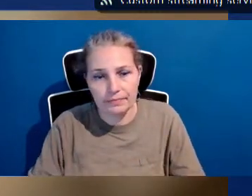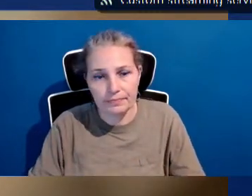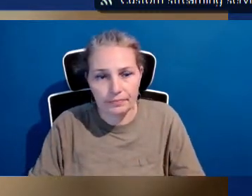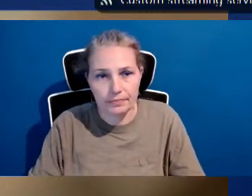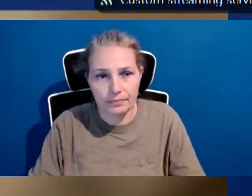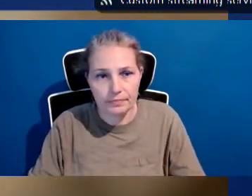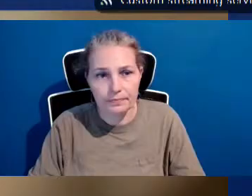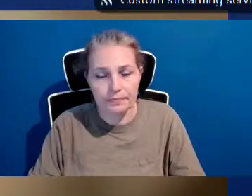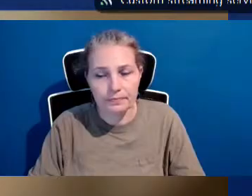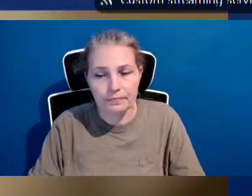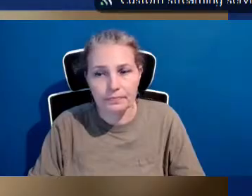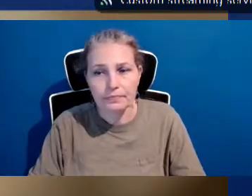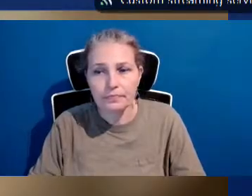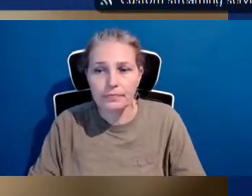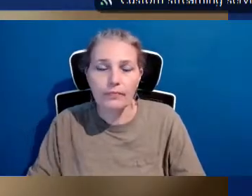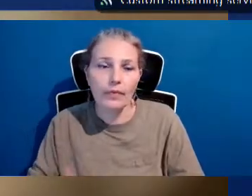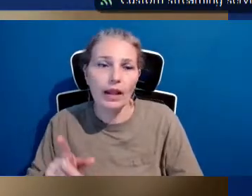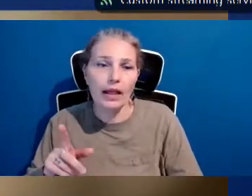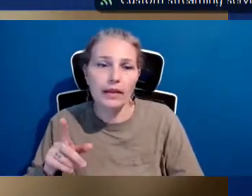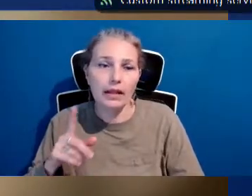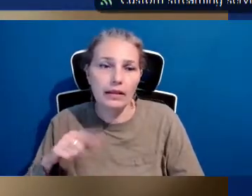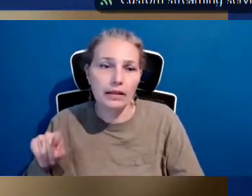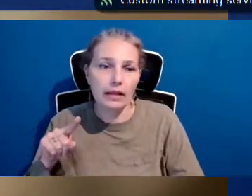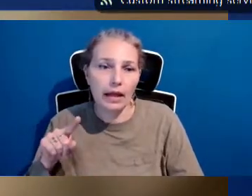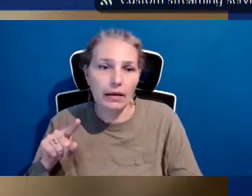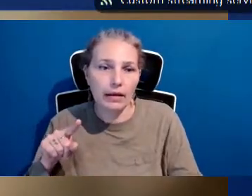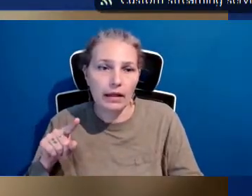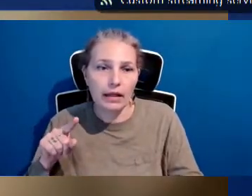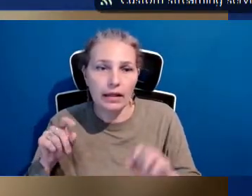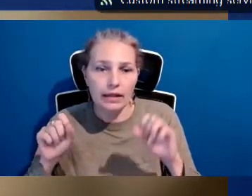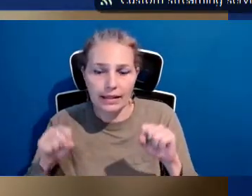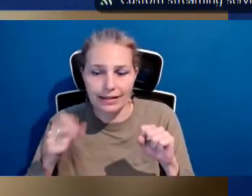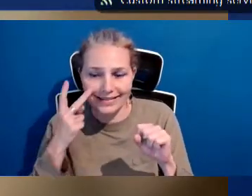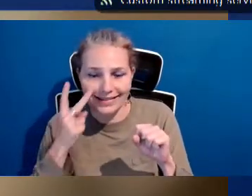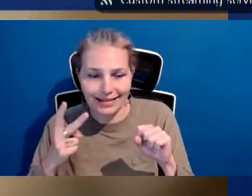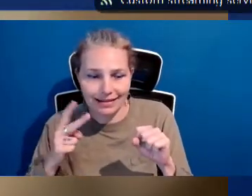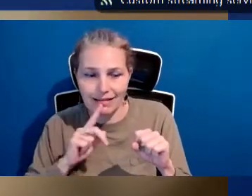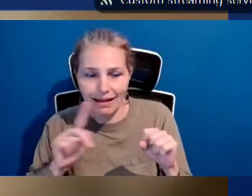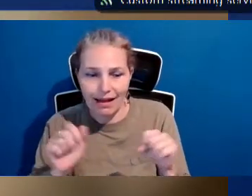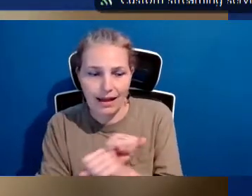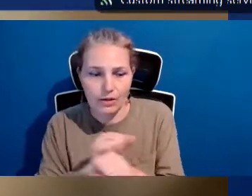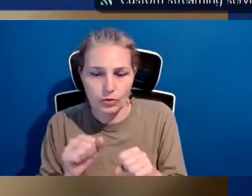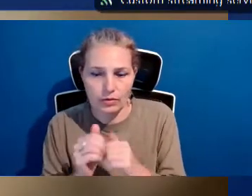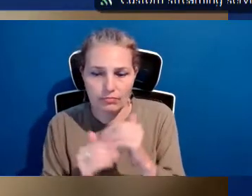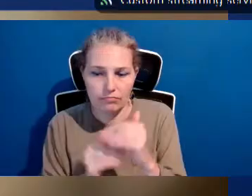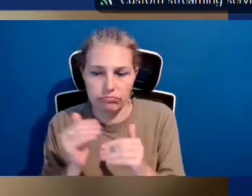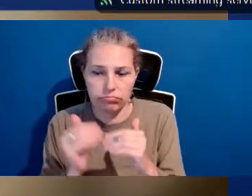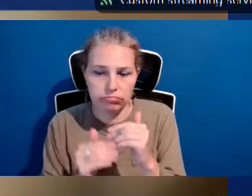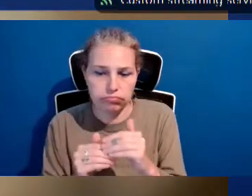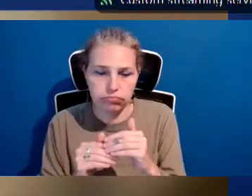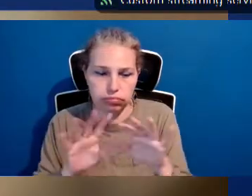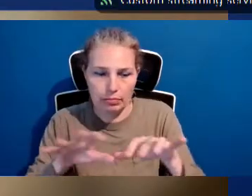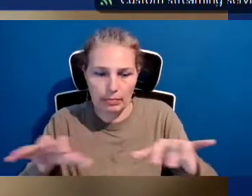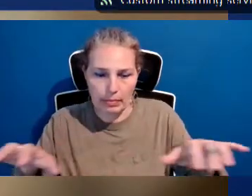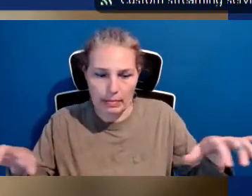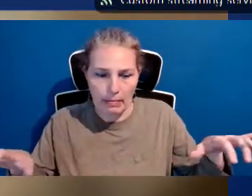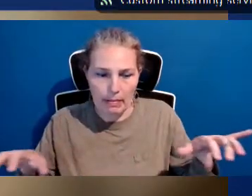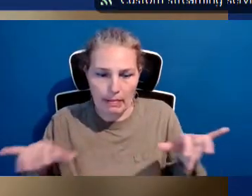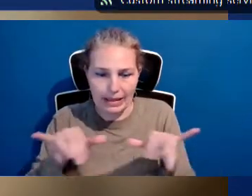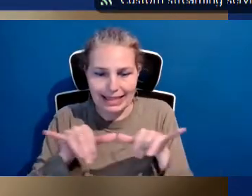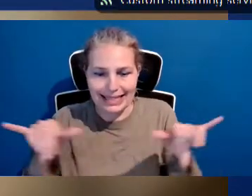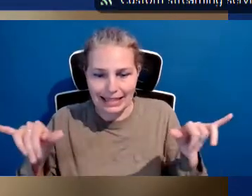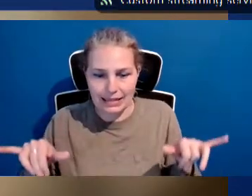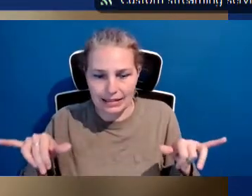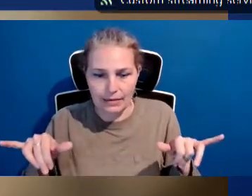that they can see the actual build out of our system and where that would be at. But in